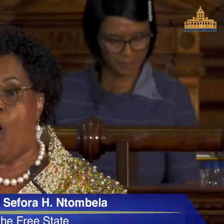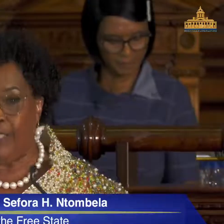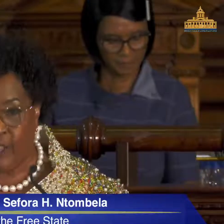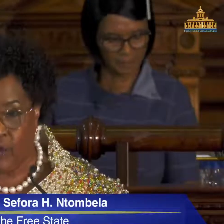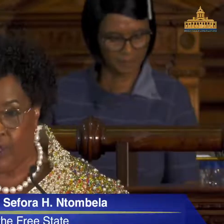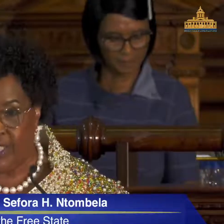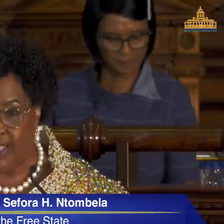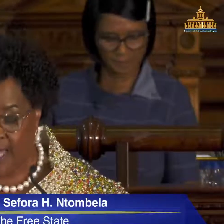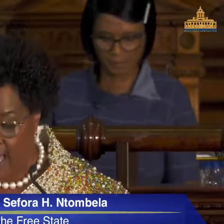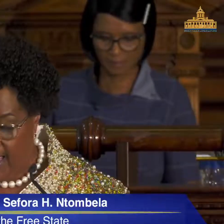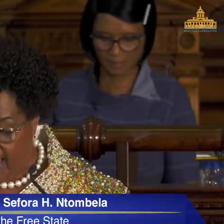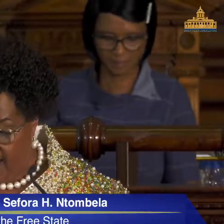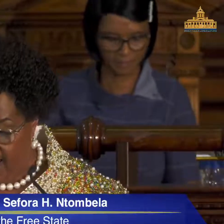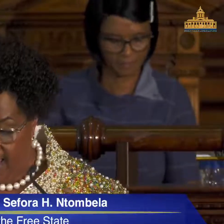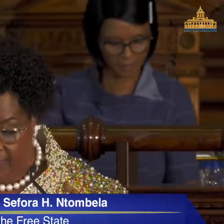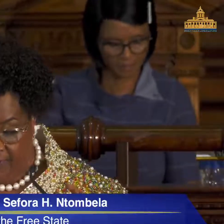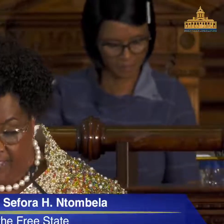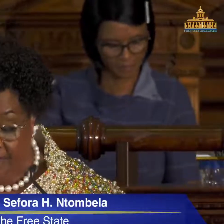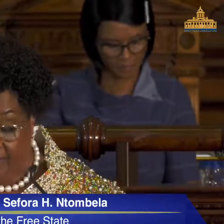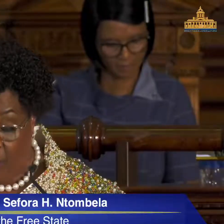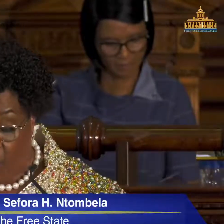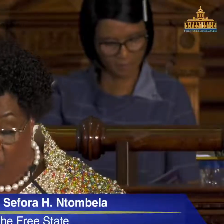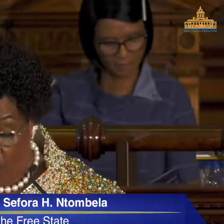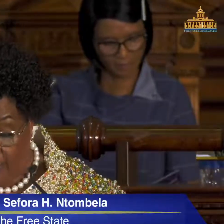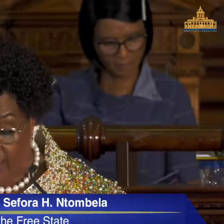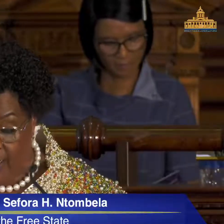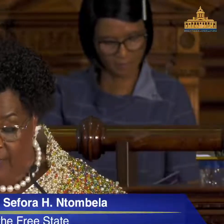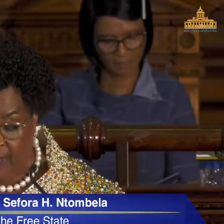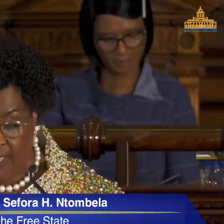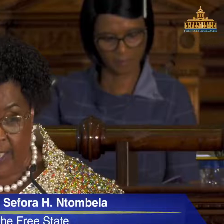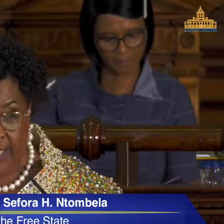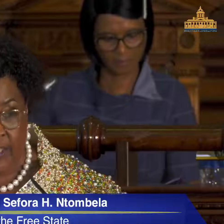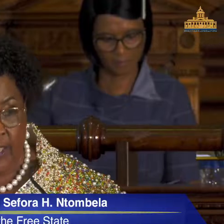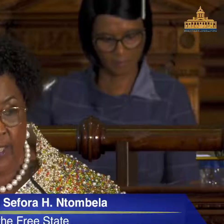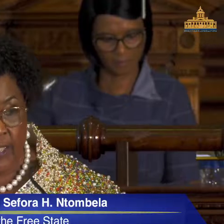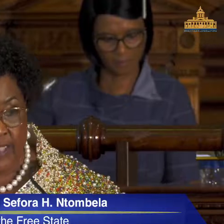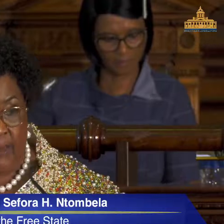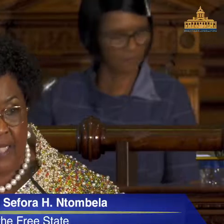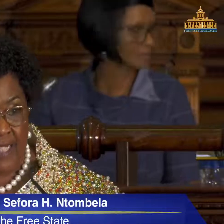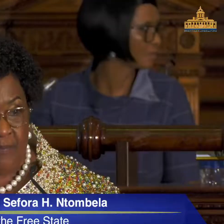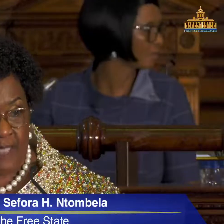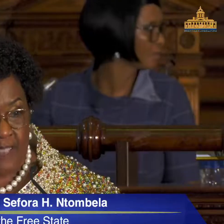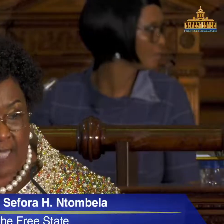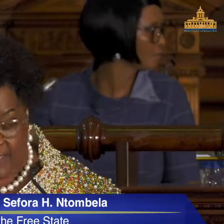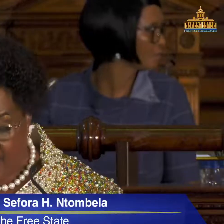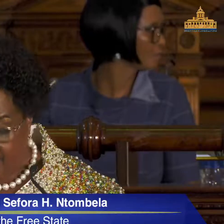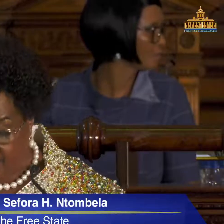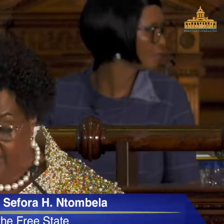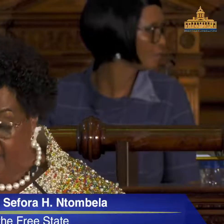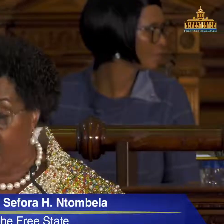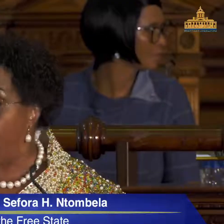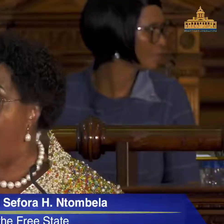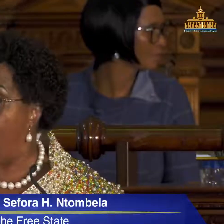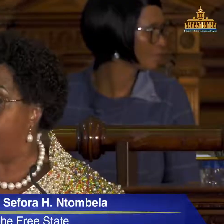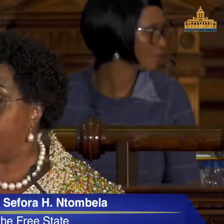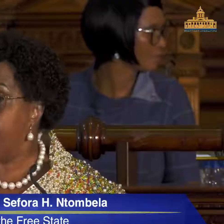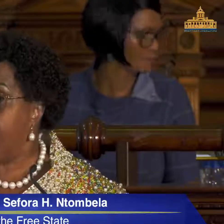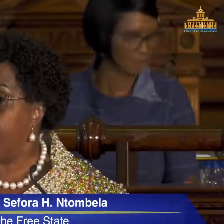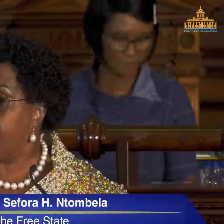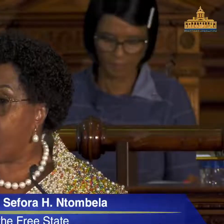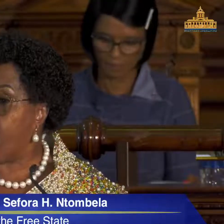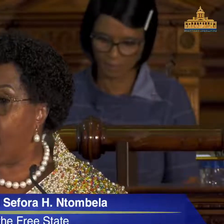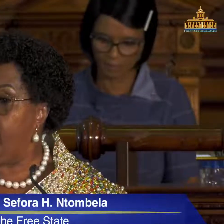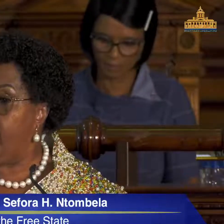from all HODs, vetting from all supply chain managers, vetting from all